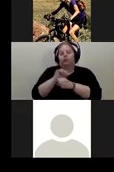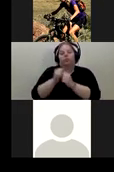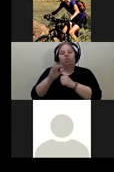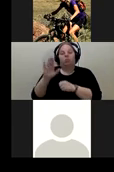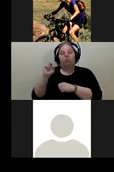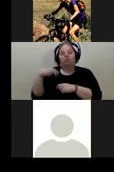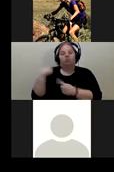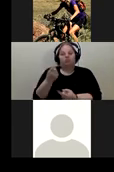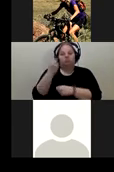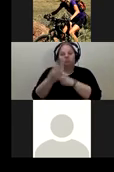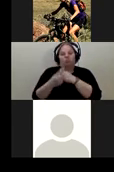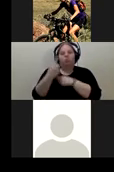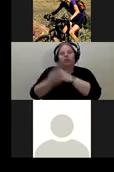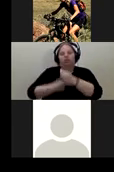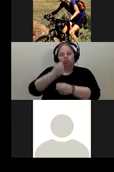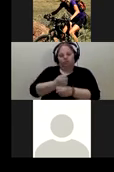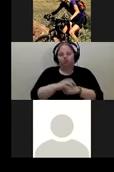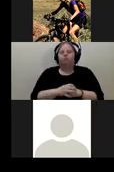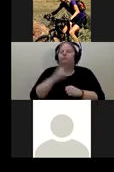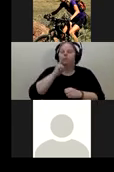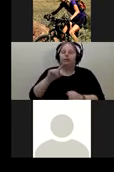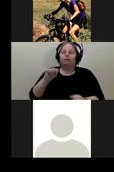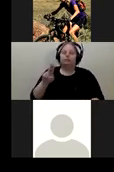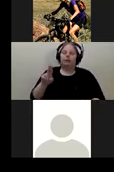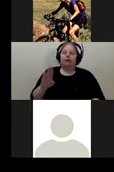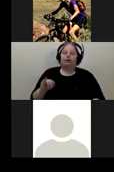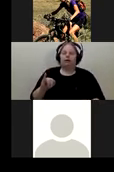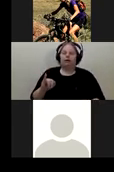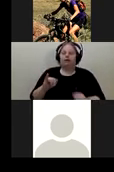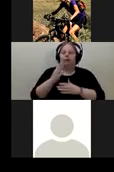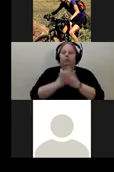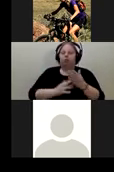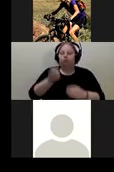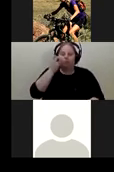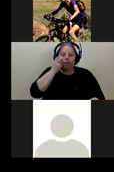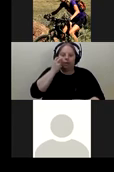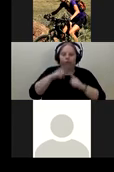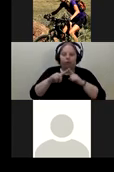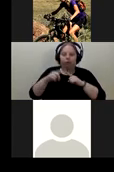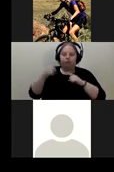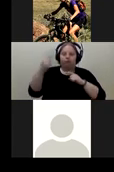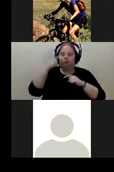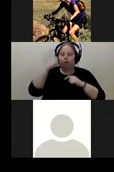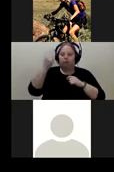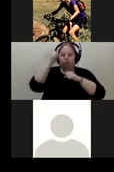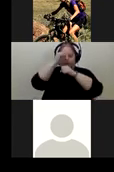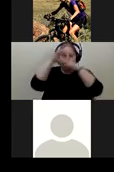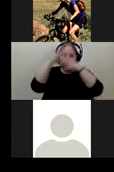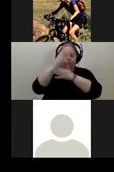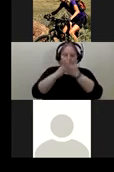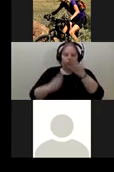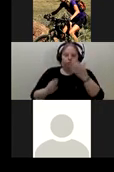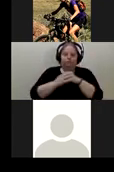year. He has traumatic brain injury and partial blindness from an orbital blowout fractures. And